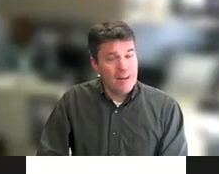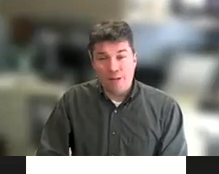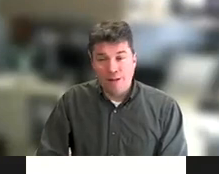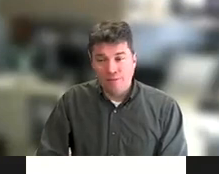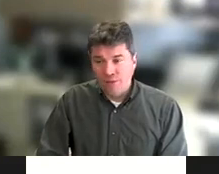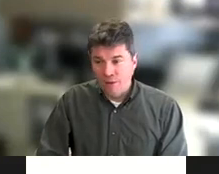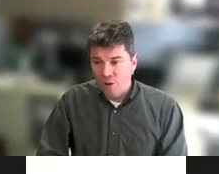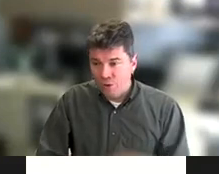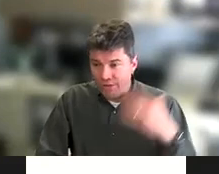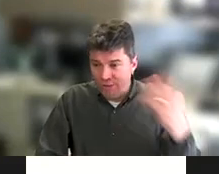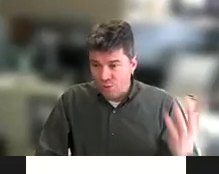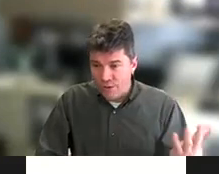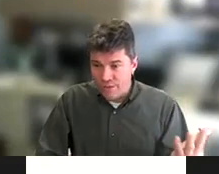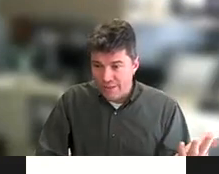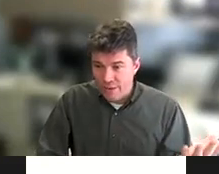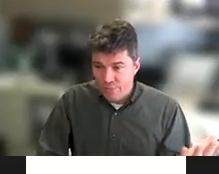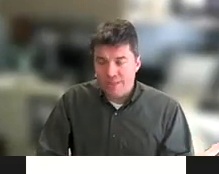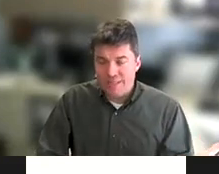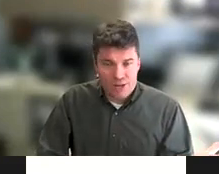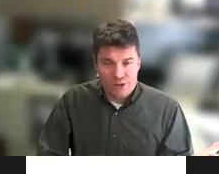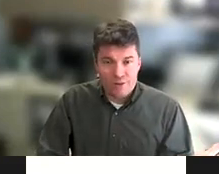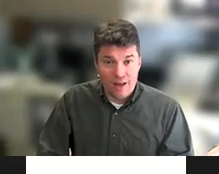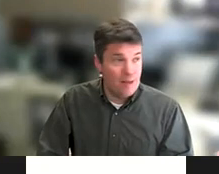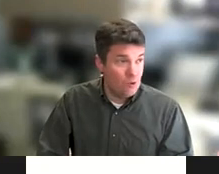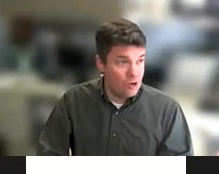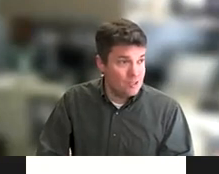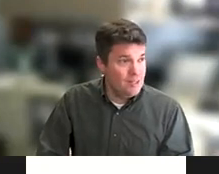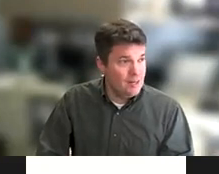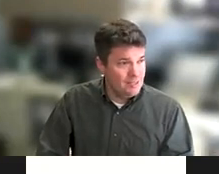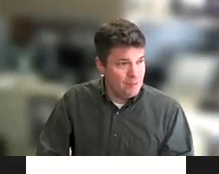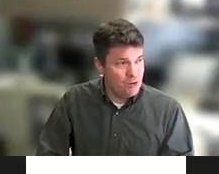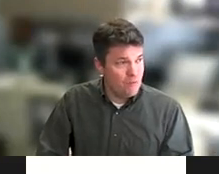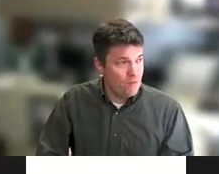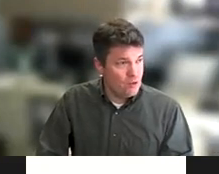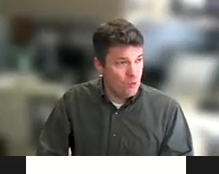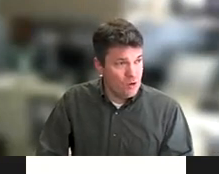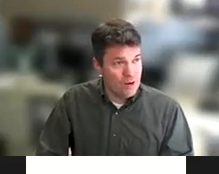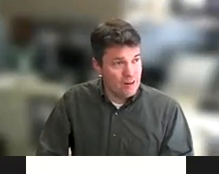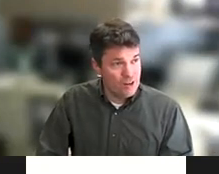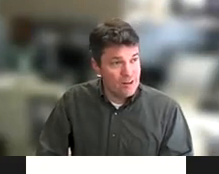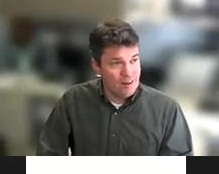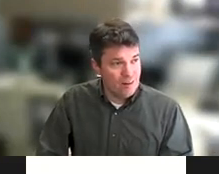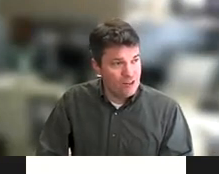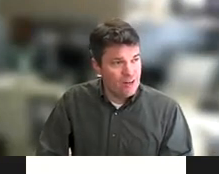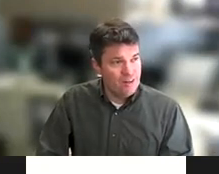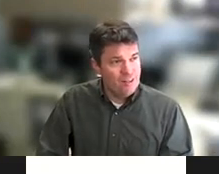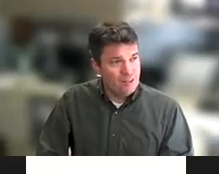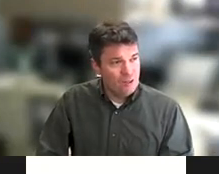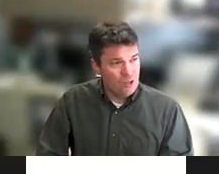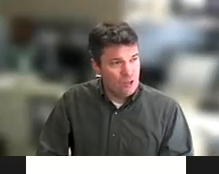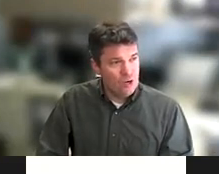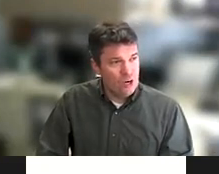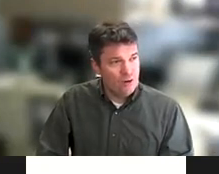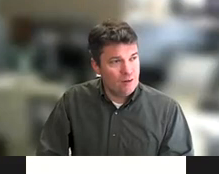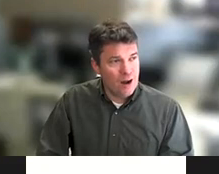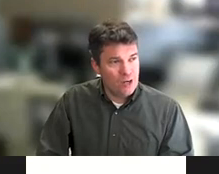And this is the cat telephone, just a visual representation of how that works. As I mentioned before, the voice recognition technology.